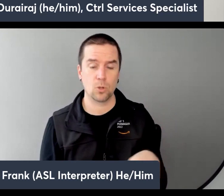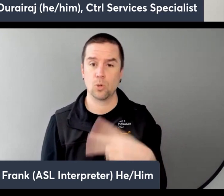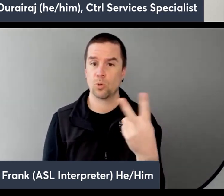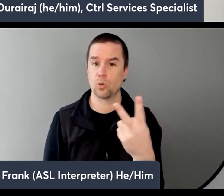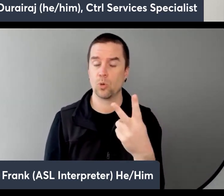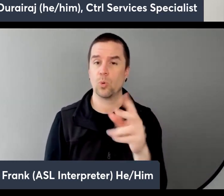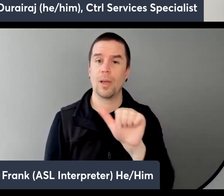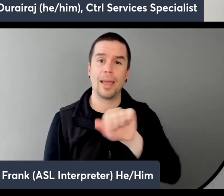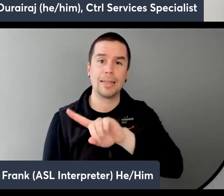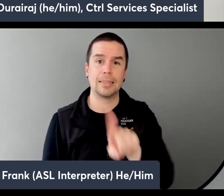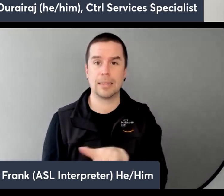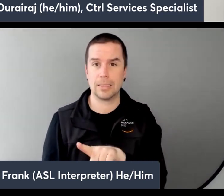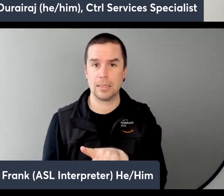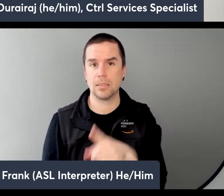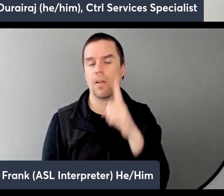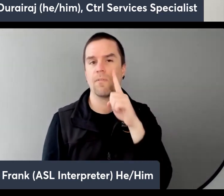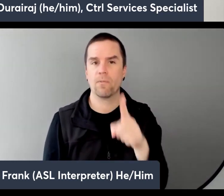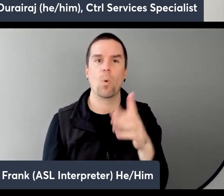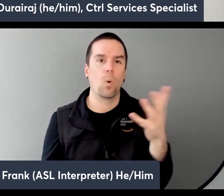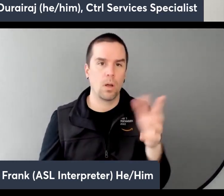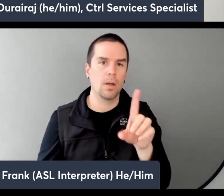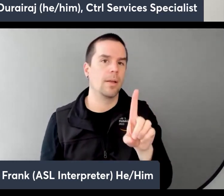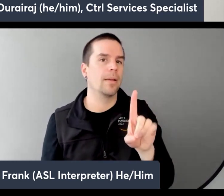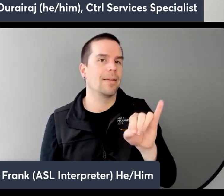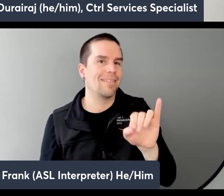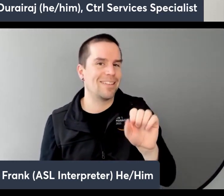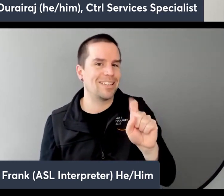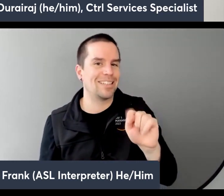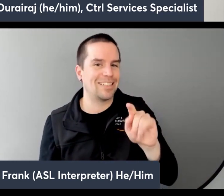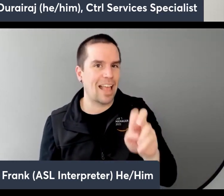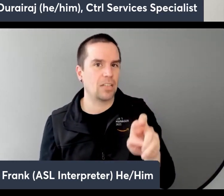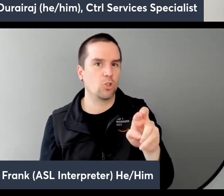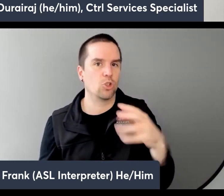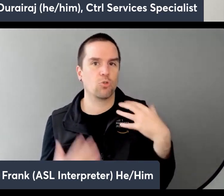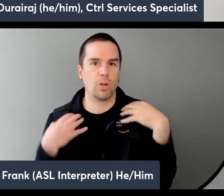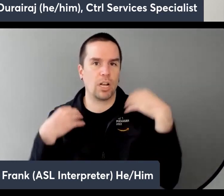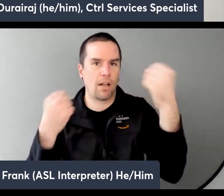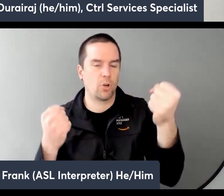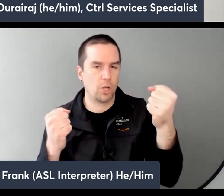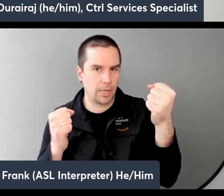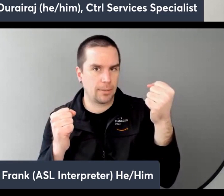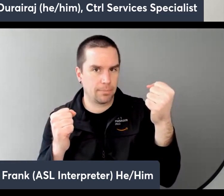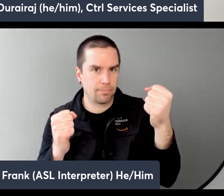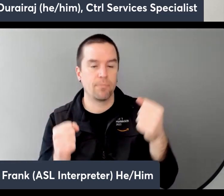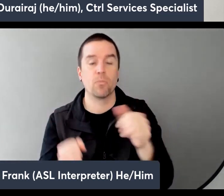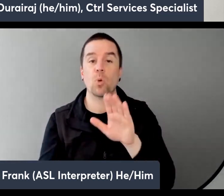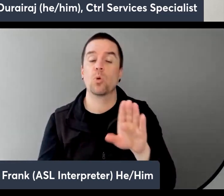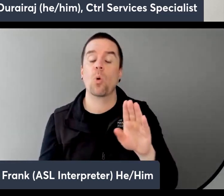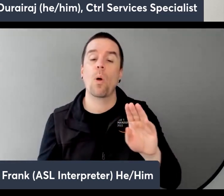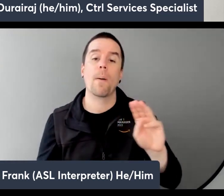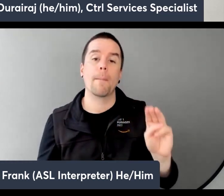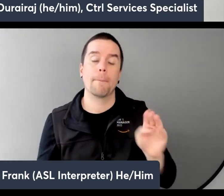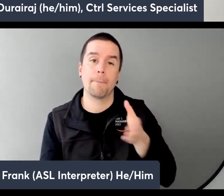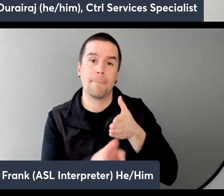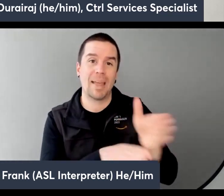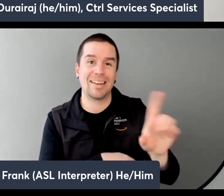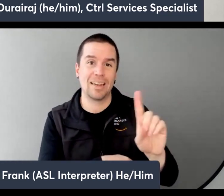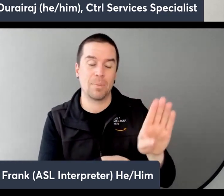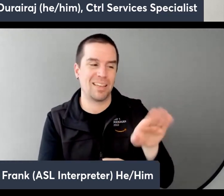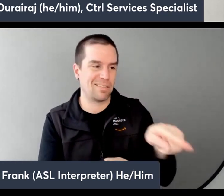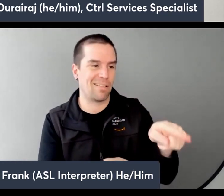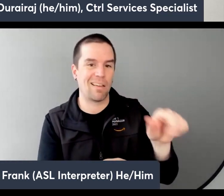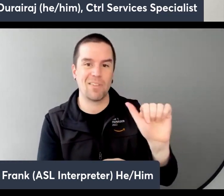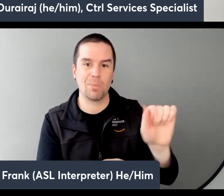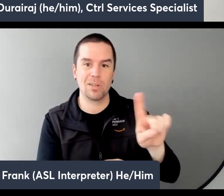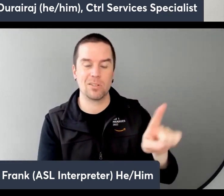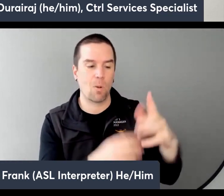zones for disaster recovery purposes. And let's say your main database is in an availability zone that goes out, and you want